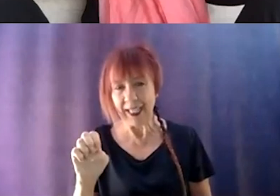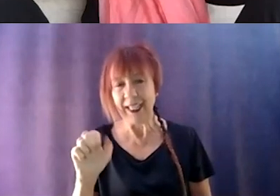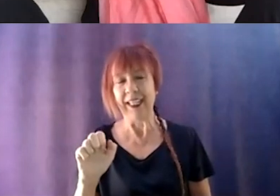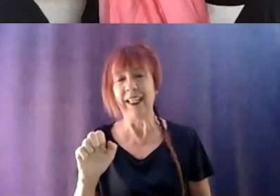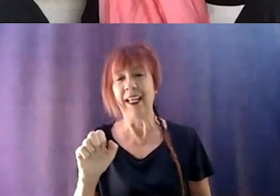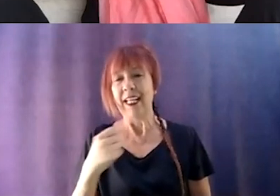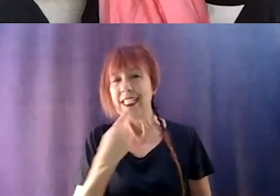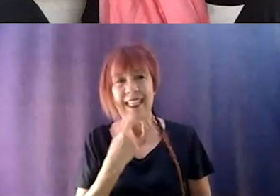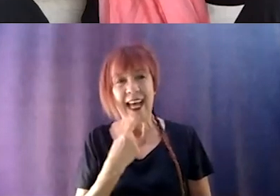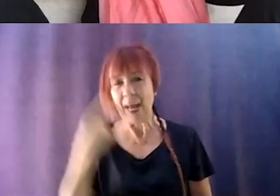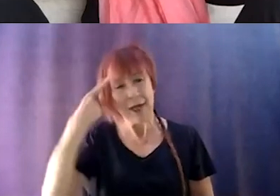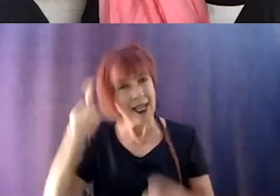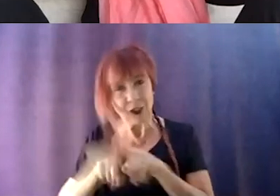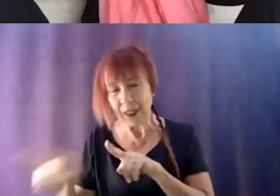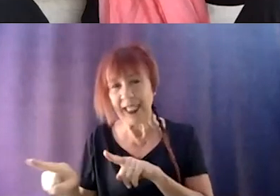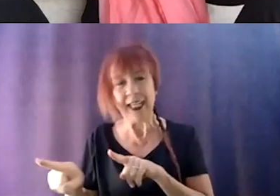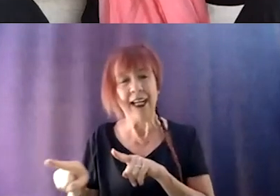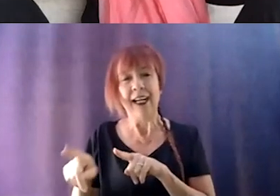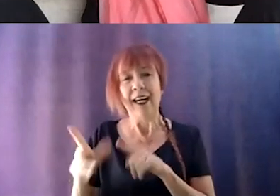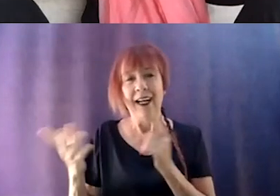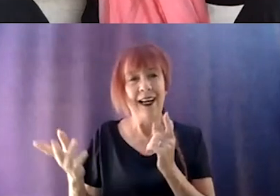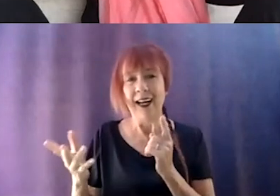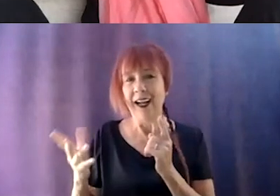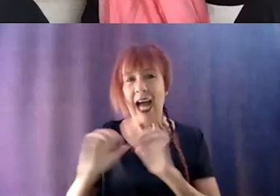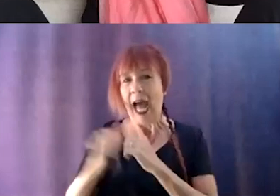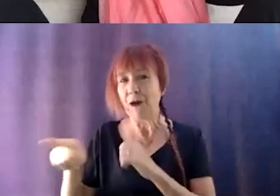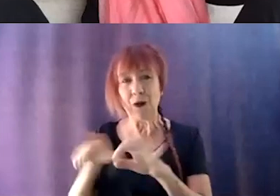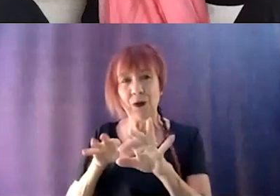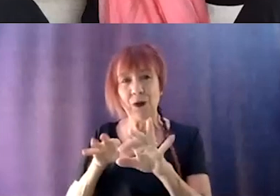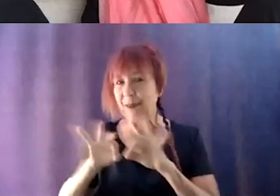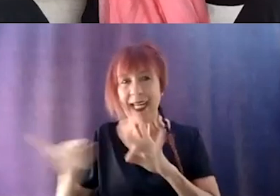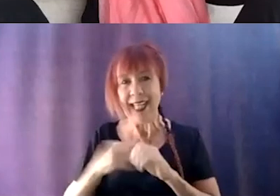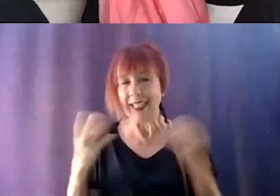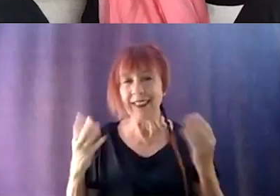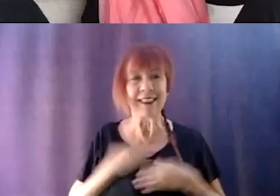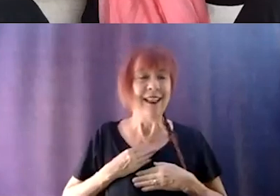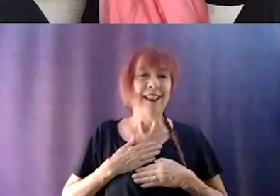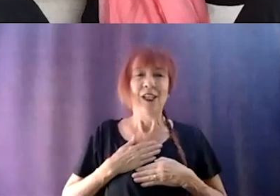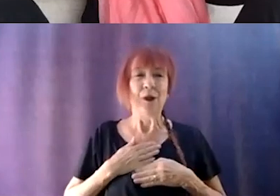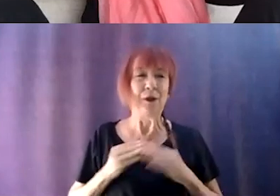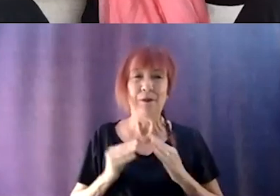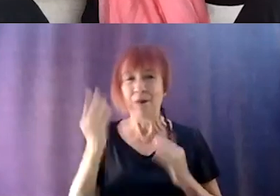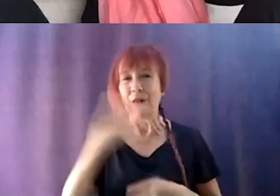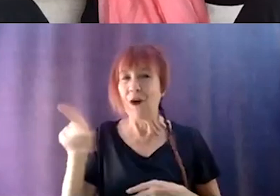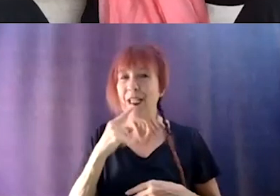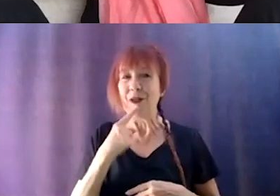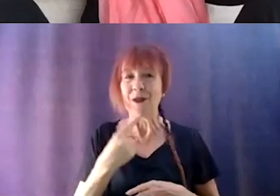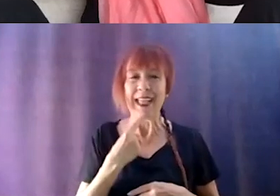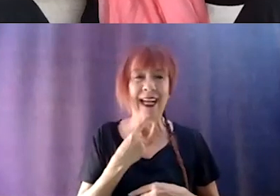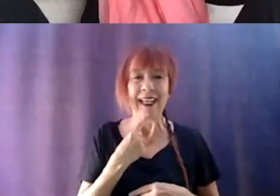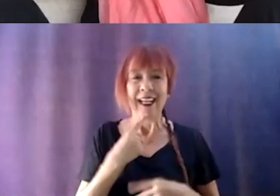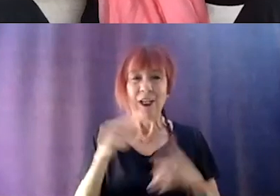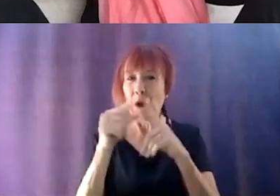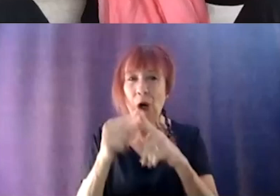I don't know, it's just so worded so beautifully that my mind is just like triggered, and I'm like, oh yeah, what is vibrating to me right now? I don't know, I gotta post